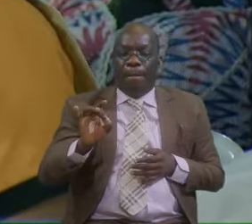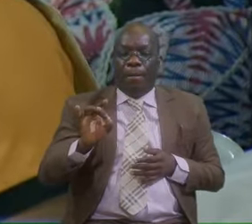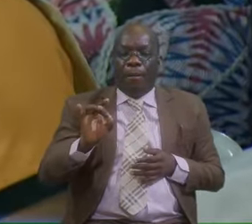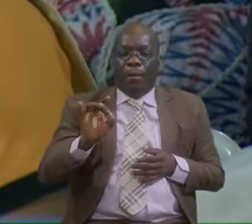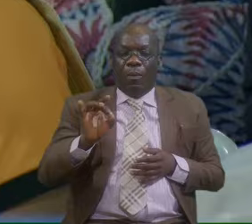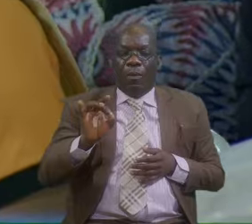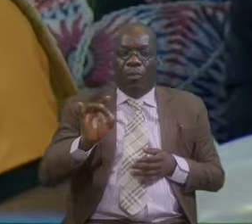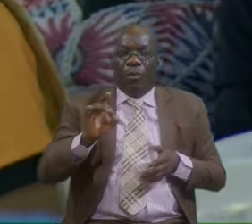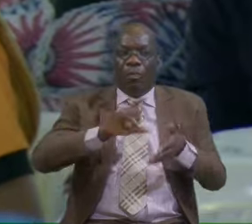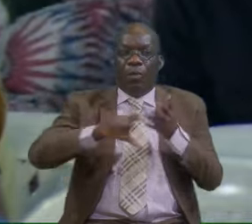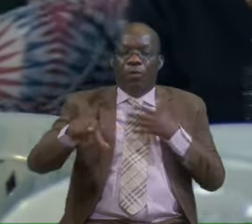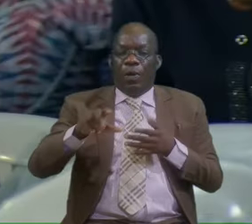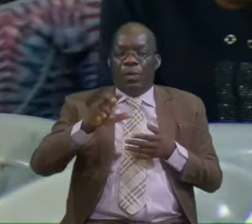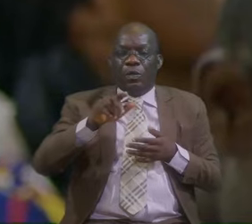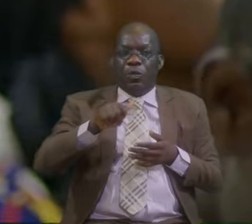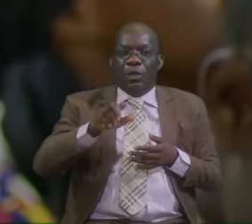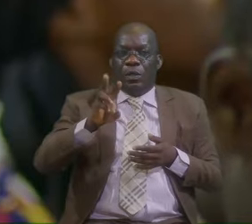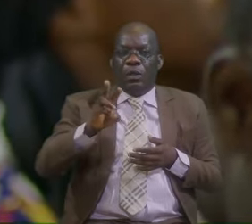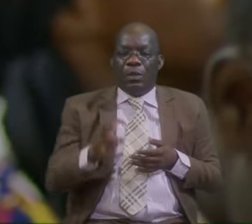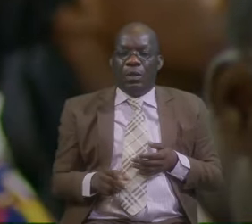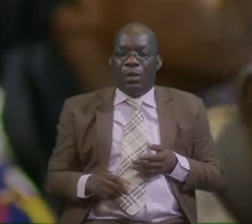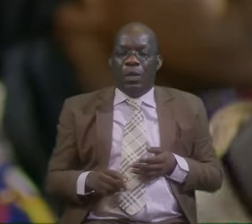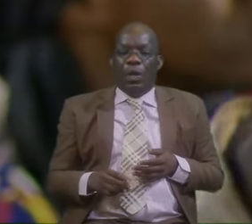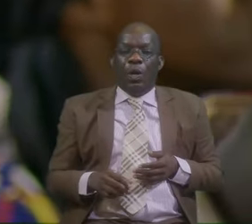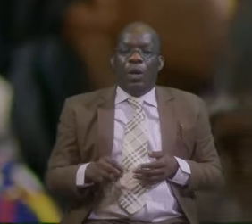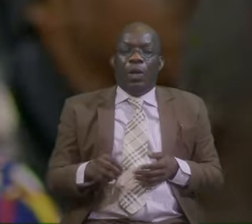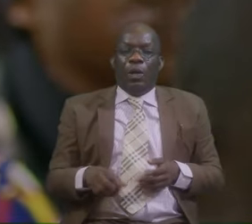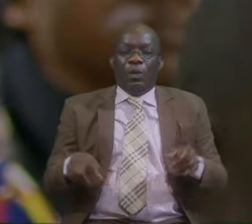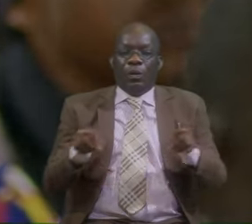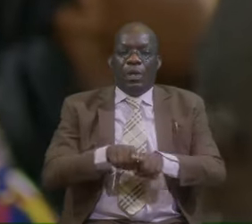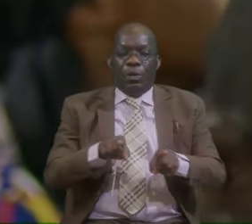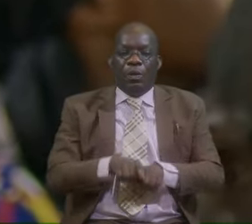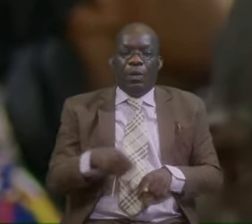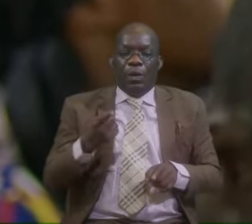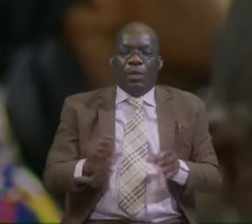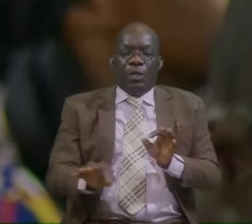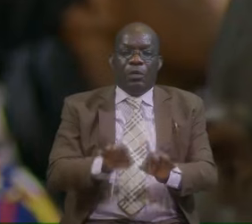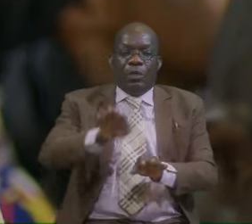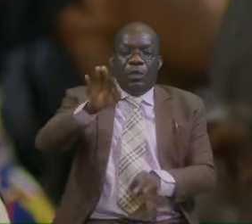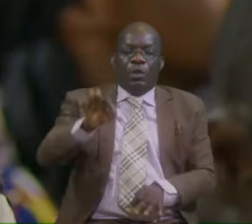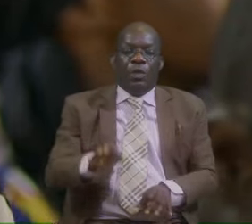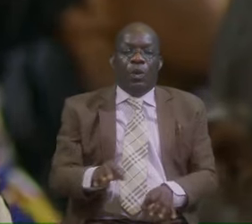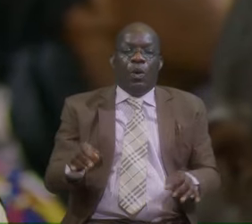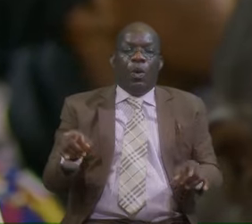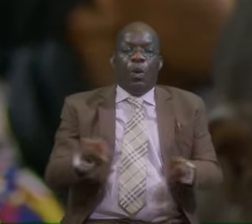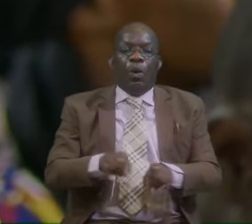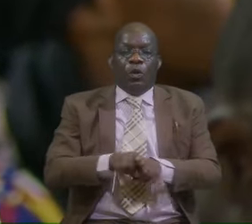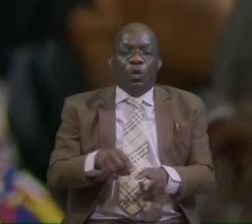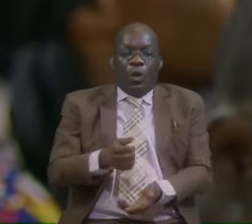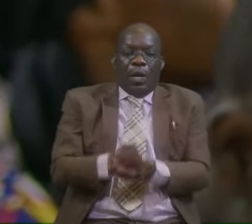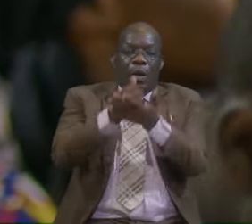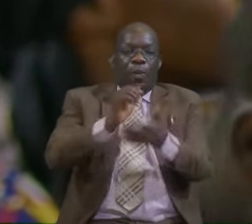verse 26. Likewise, the Spirit also helpeth